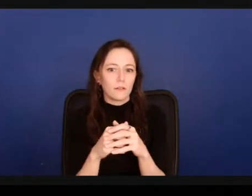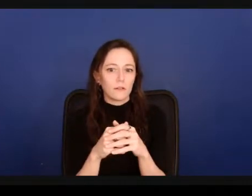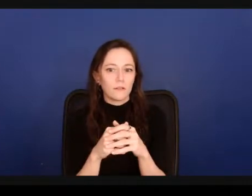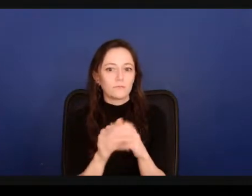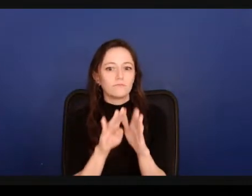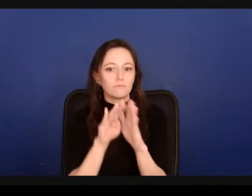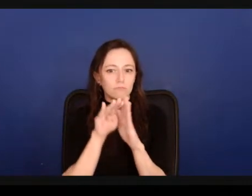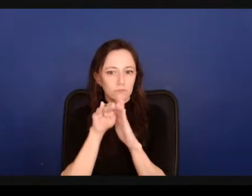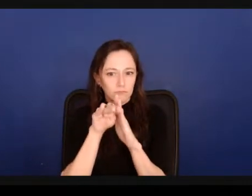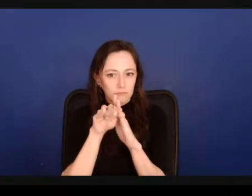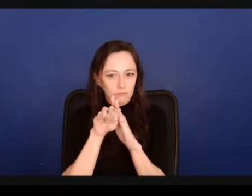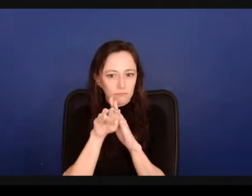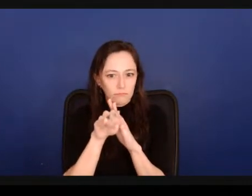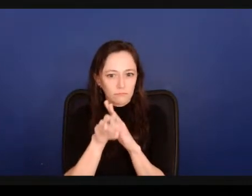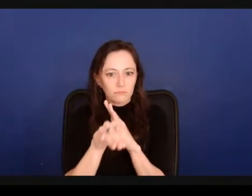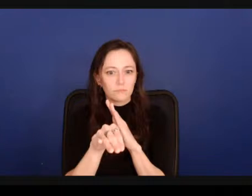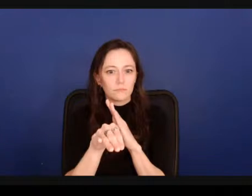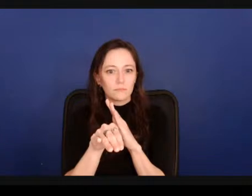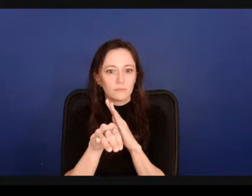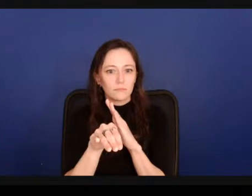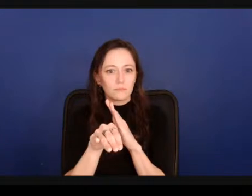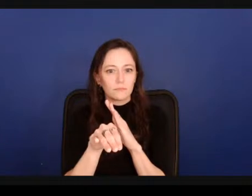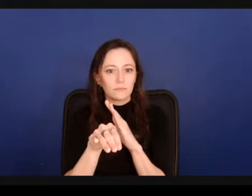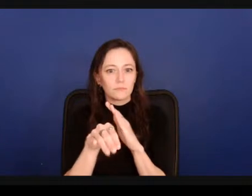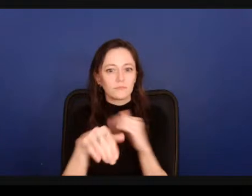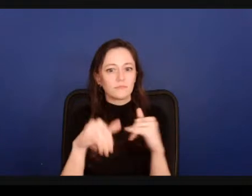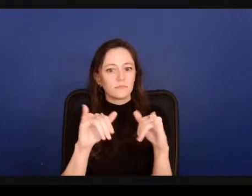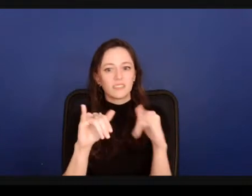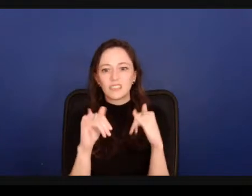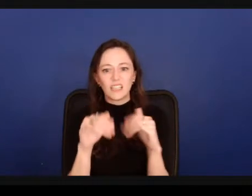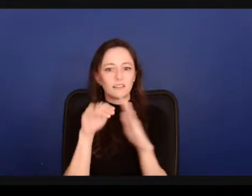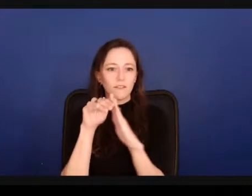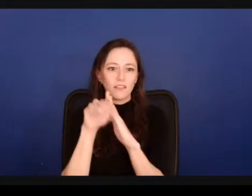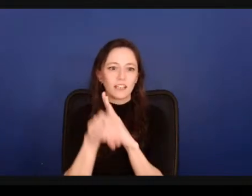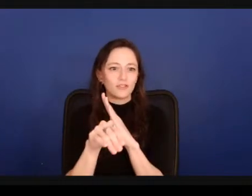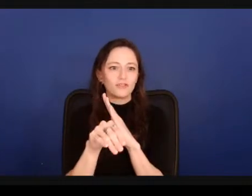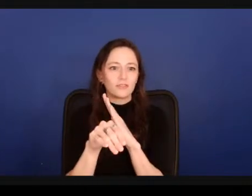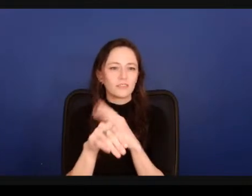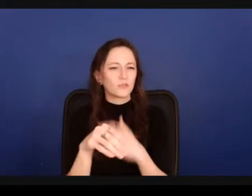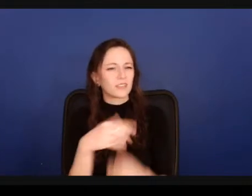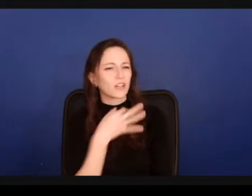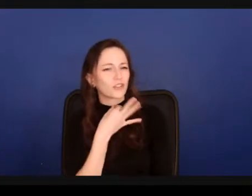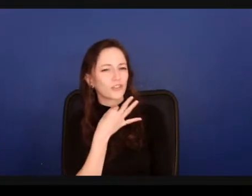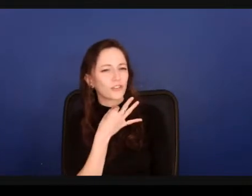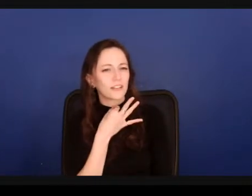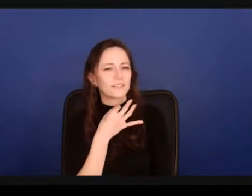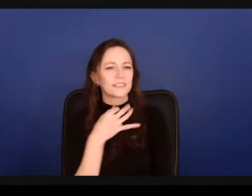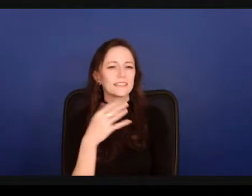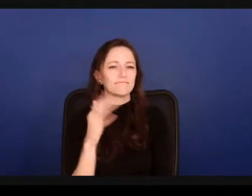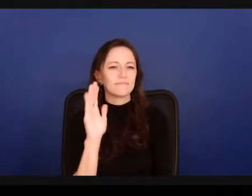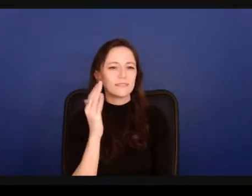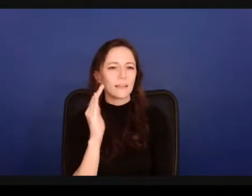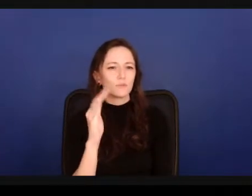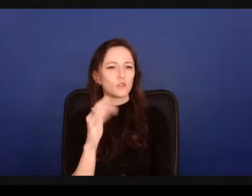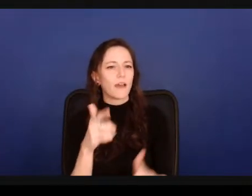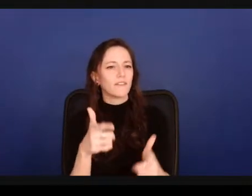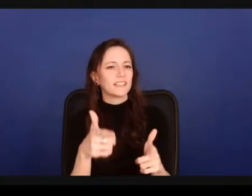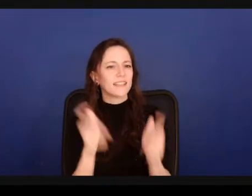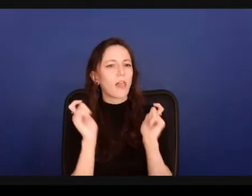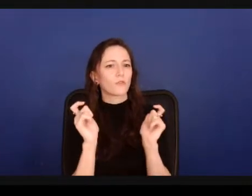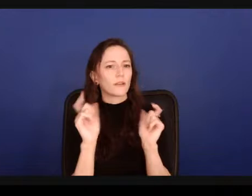see deflation as well. In fact, it's a little curious. The deflation seems to have accelerated since Christmas